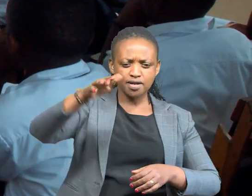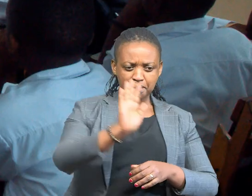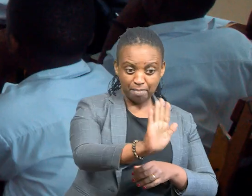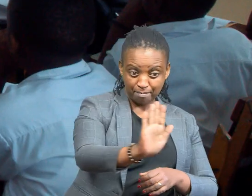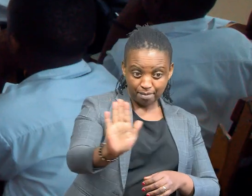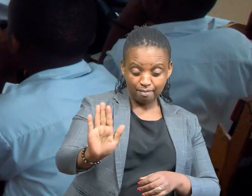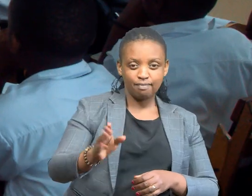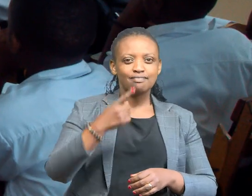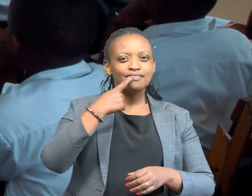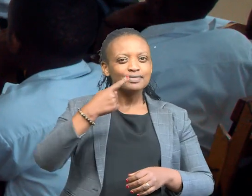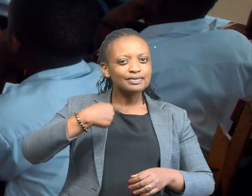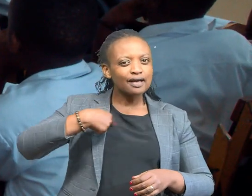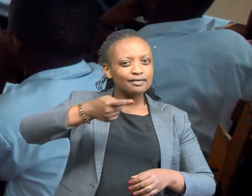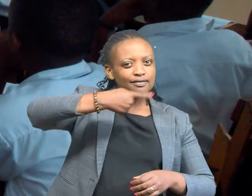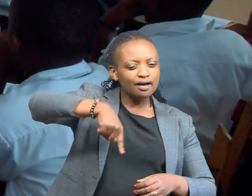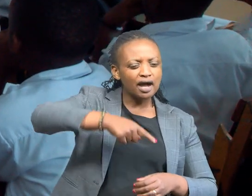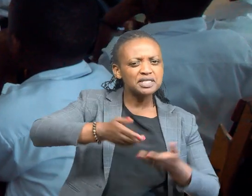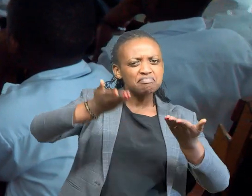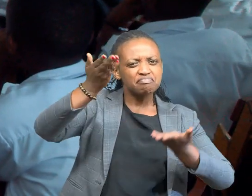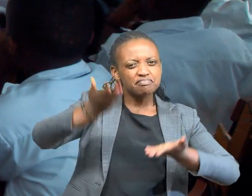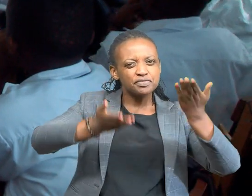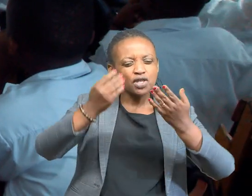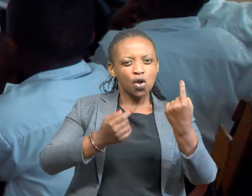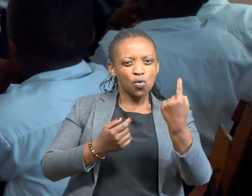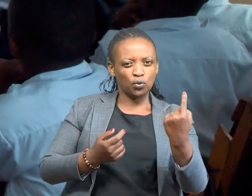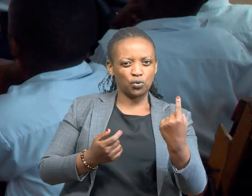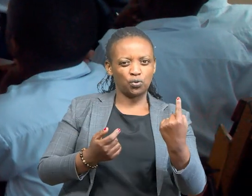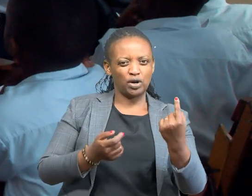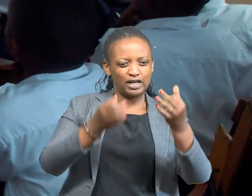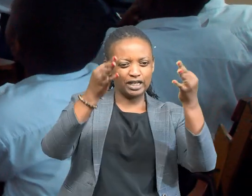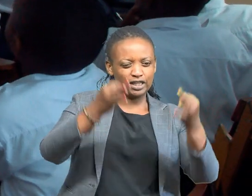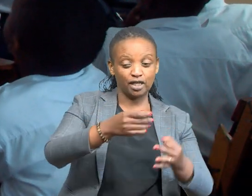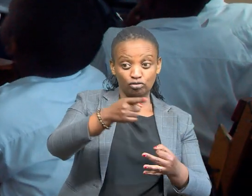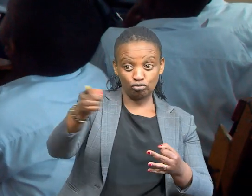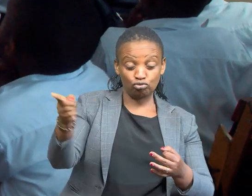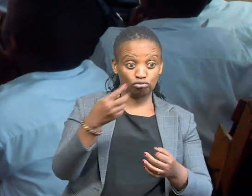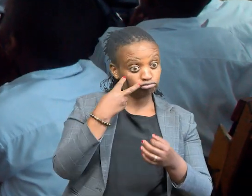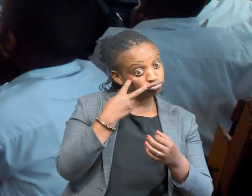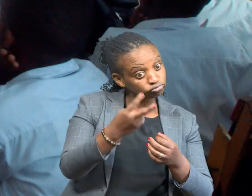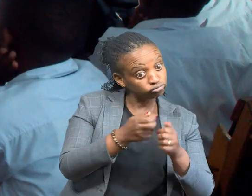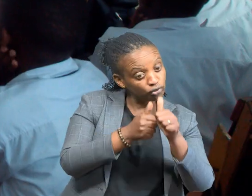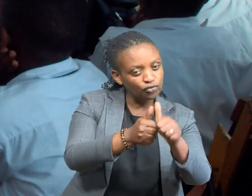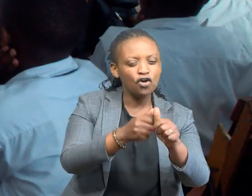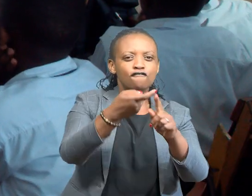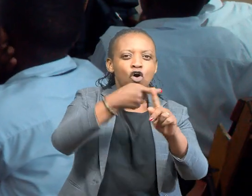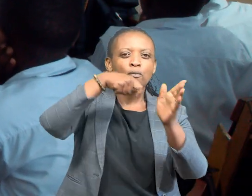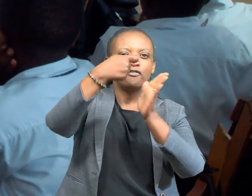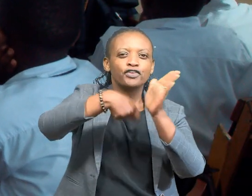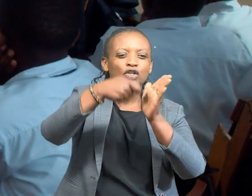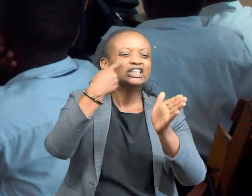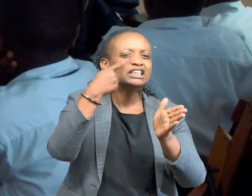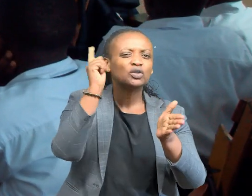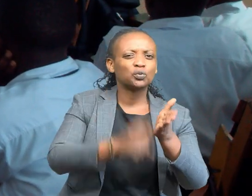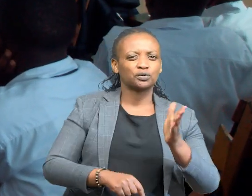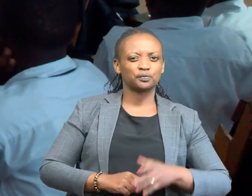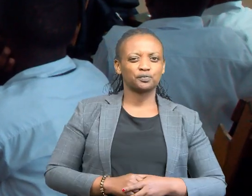put up the hand and tell us at least one thing that you have followed up from